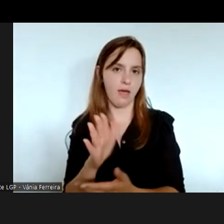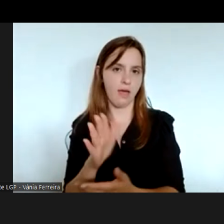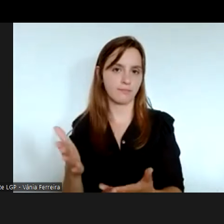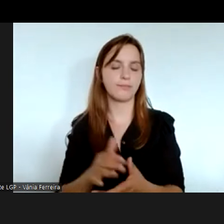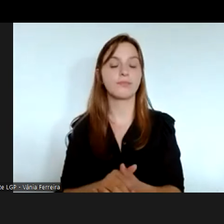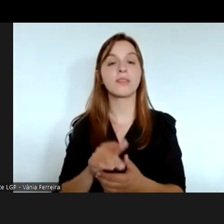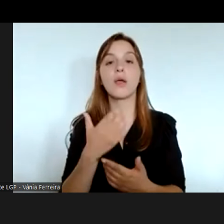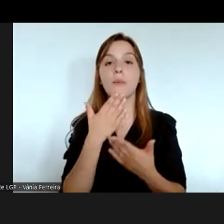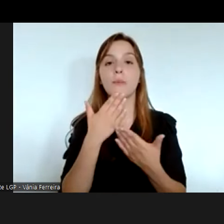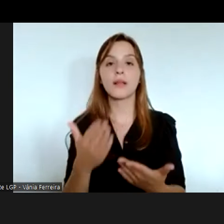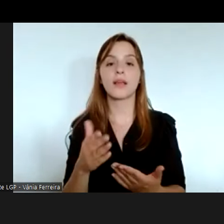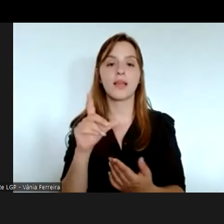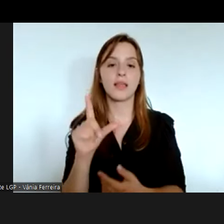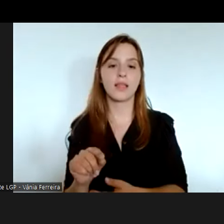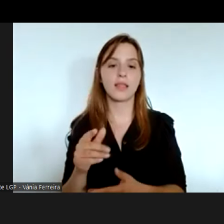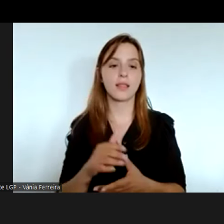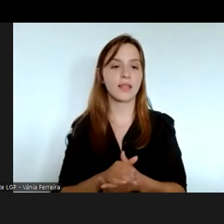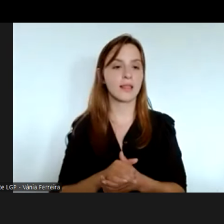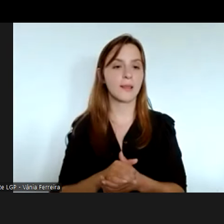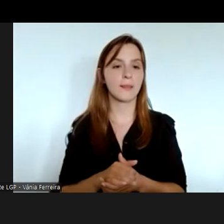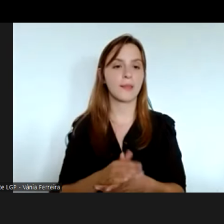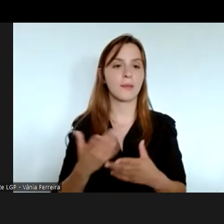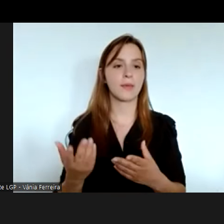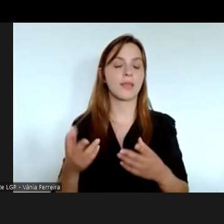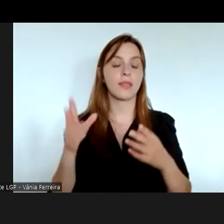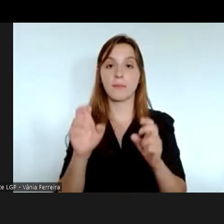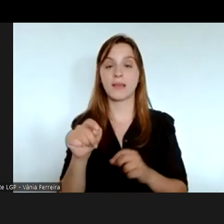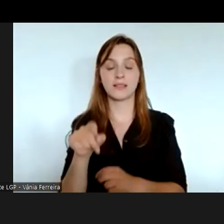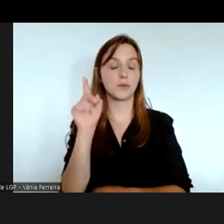always, to raise awareness on this important matter, and